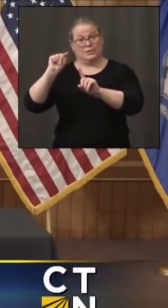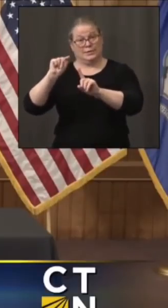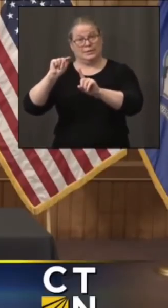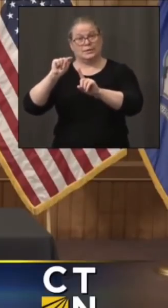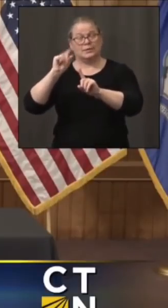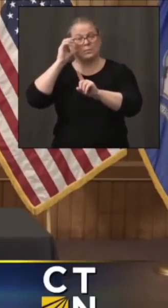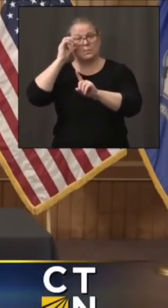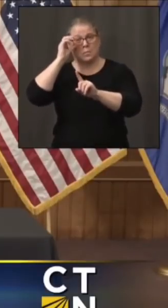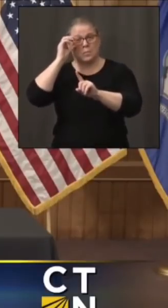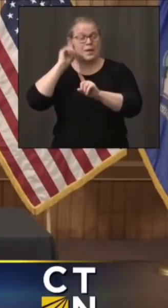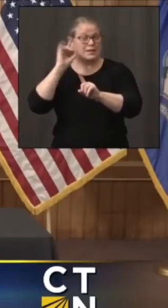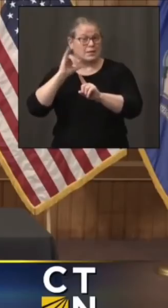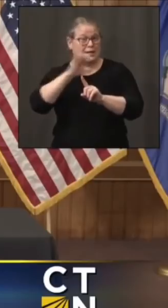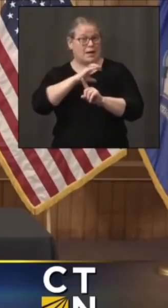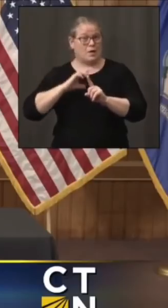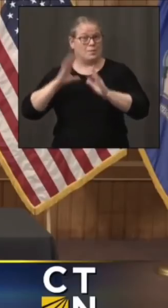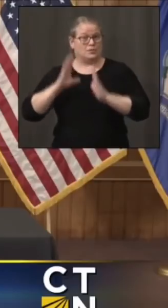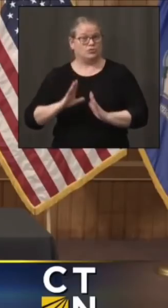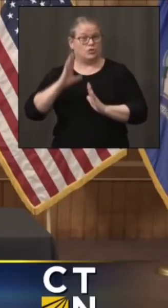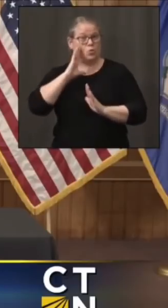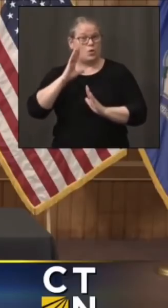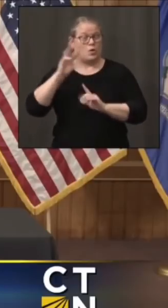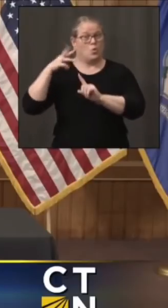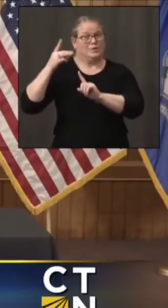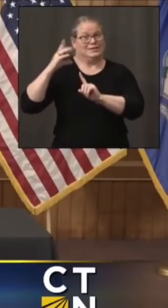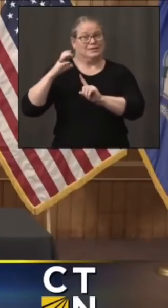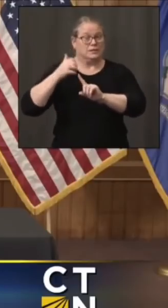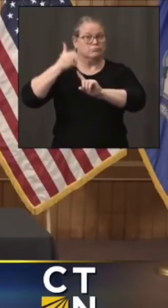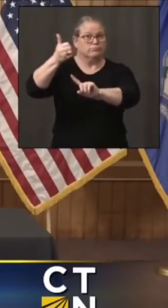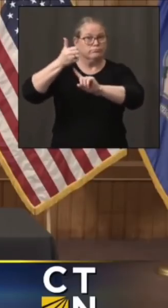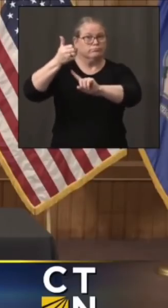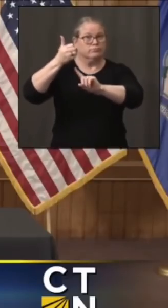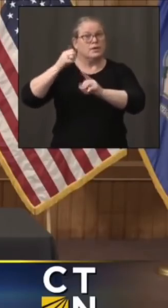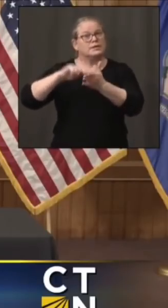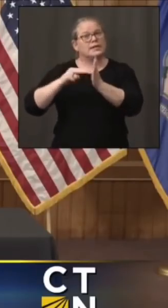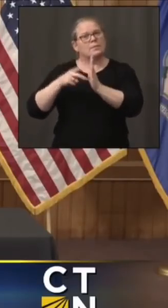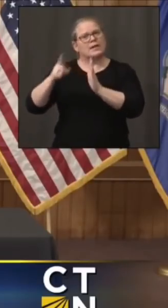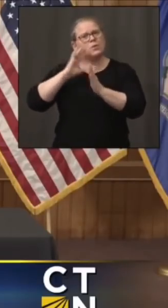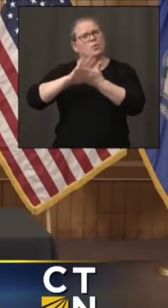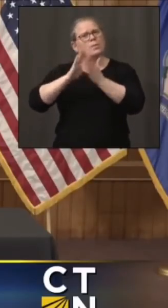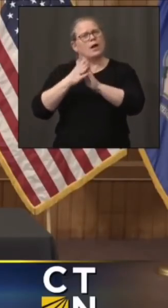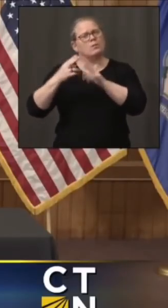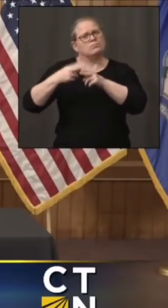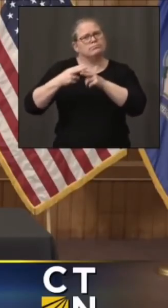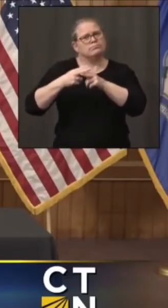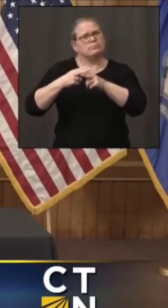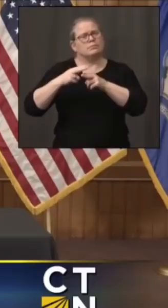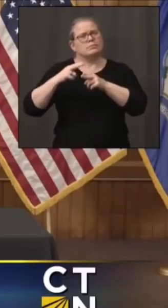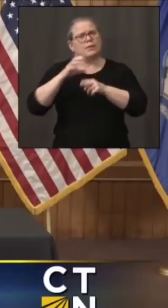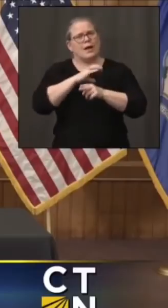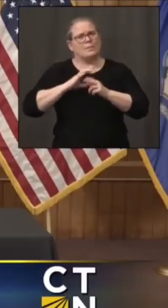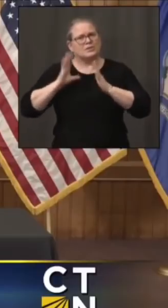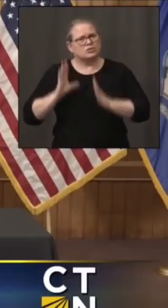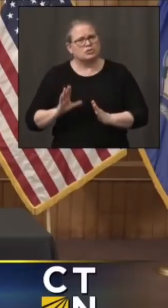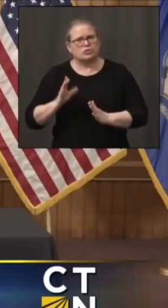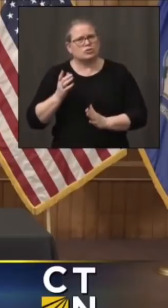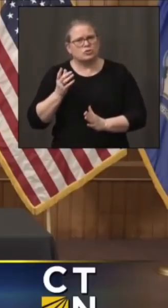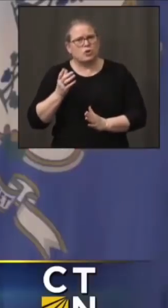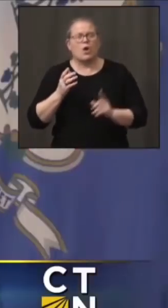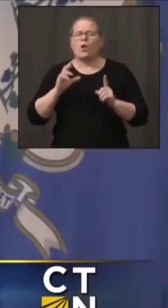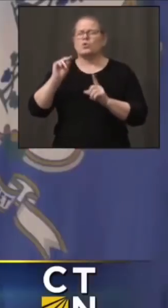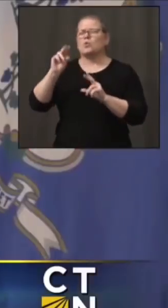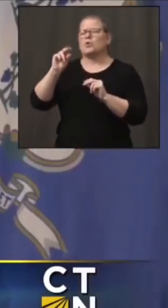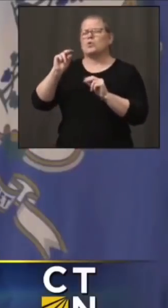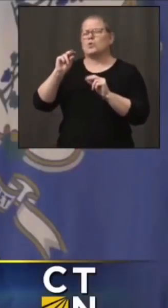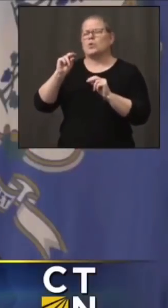will be kind of acting commissioner or liaison to the... I wouldn't go that far, but look,